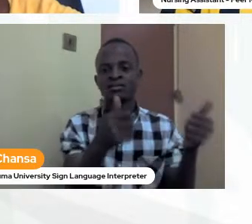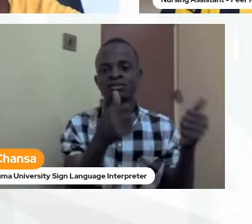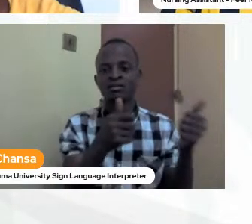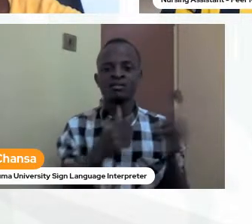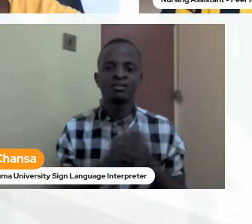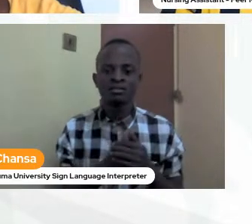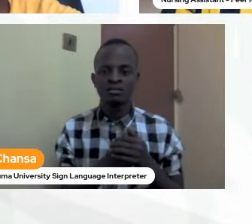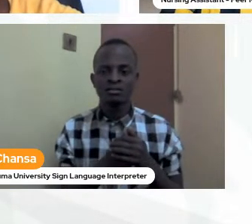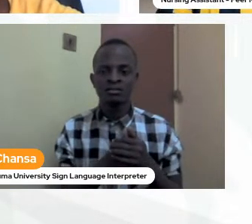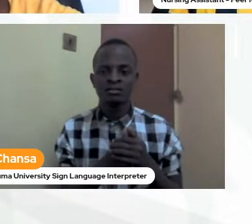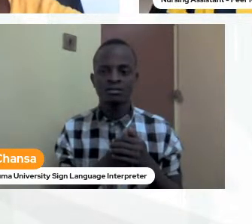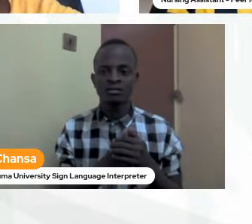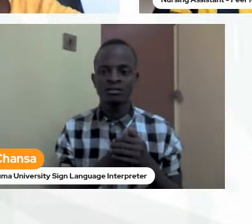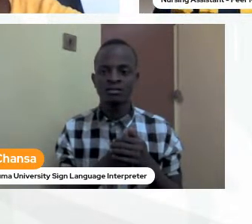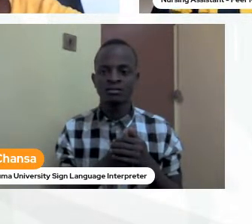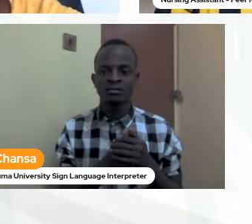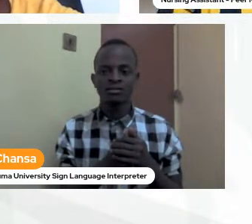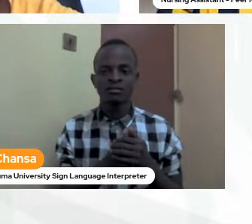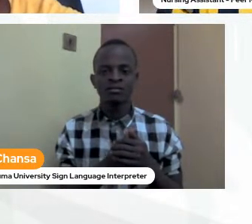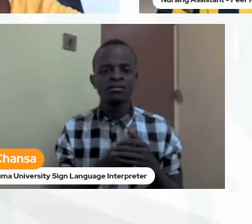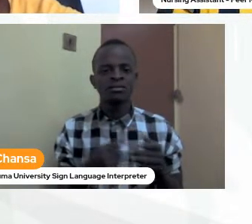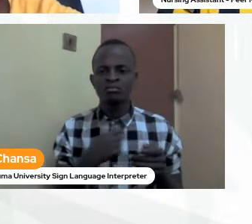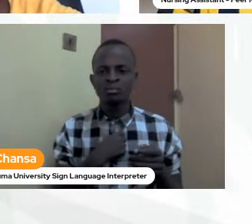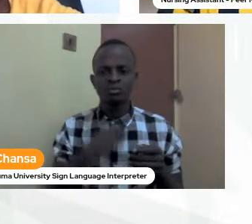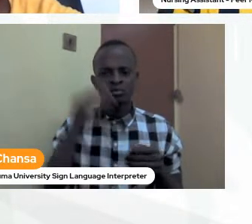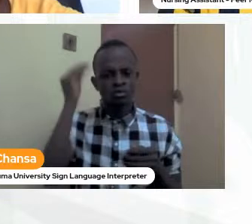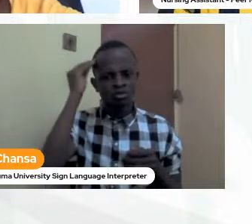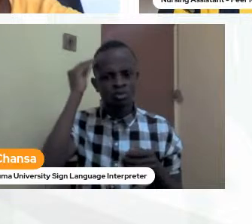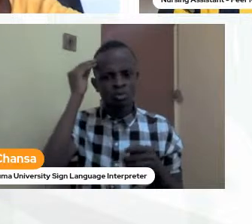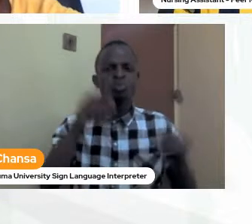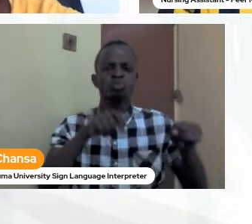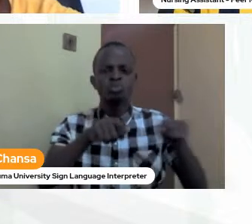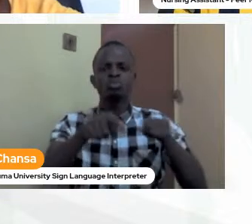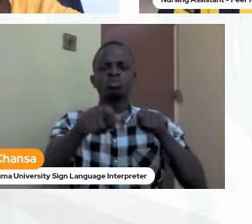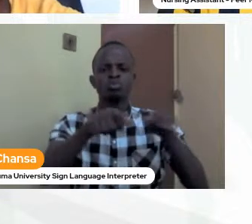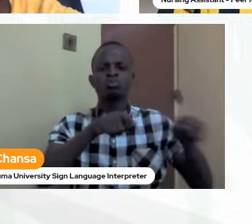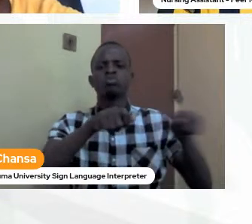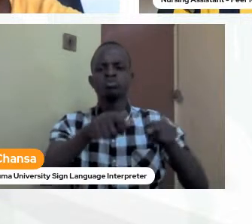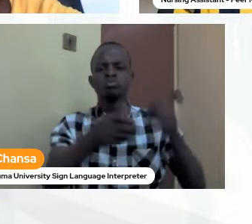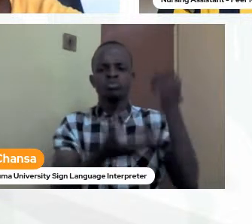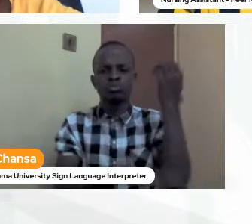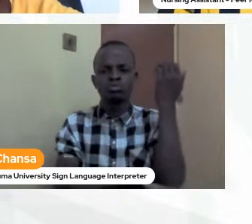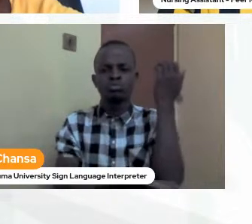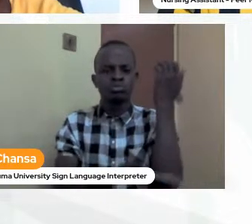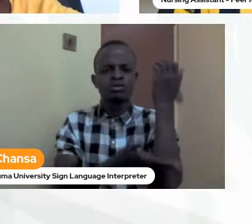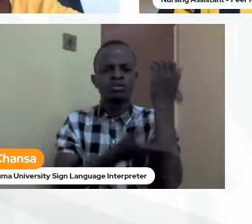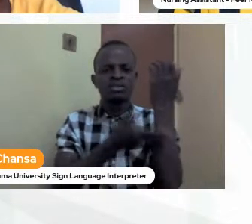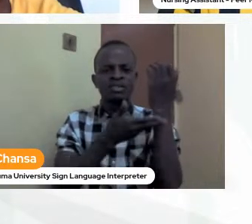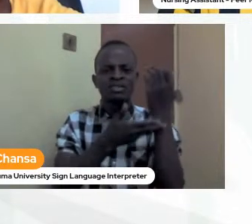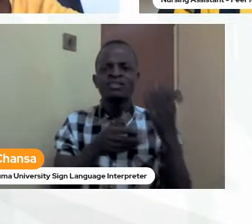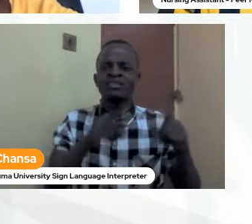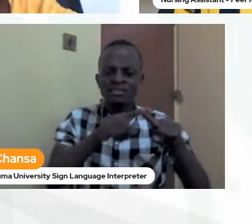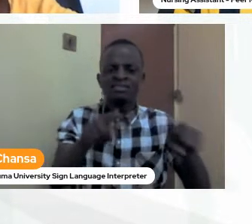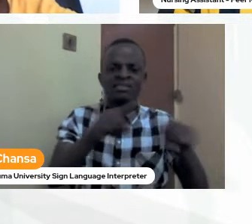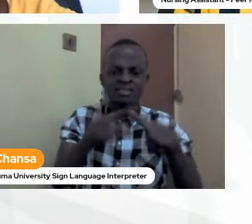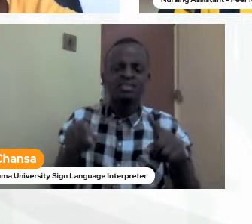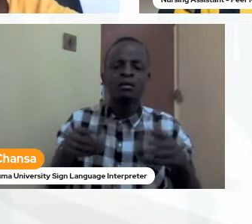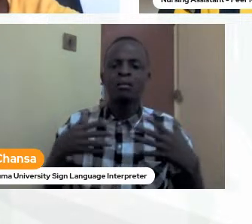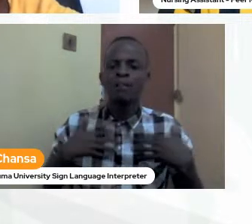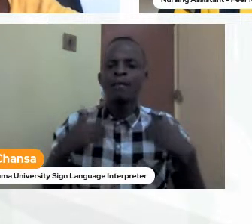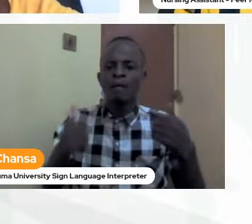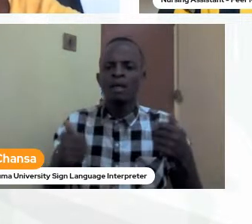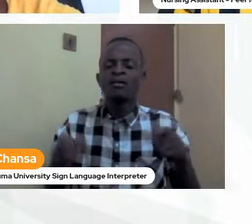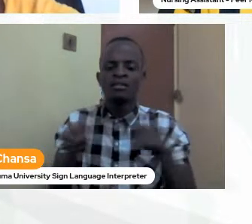spaces, and now we are even transitioning into advocating for what is called youth-friendly health,